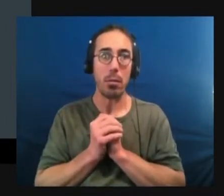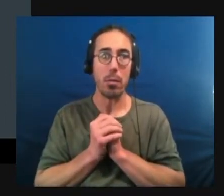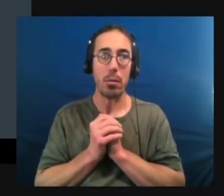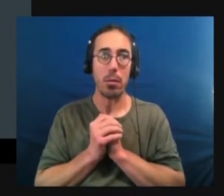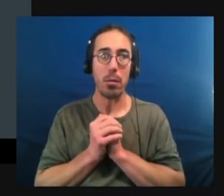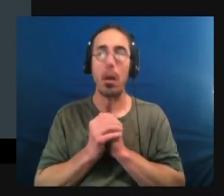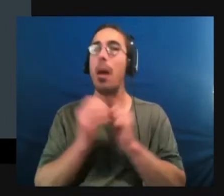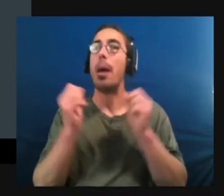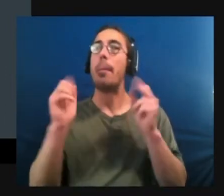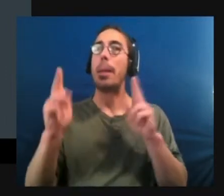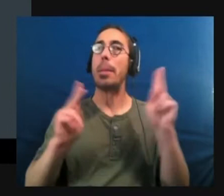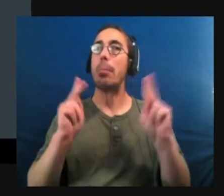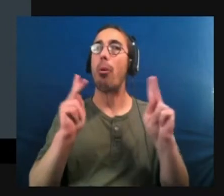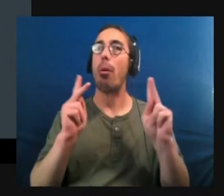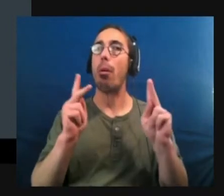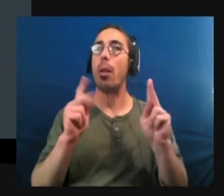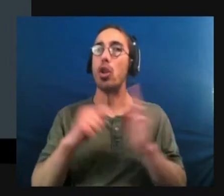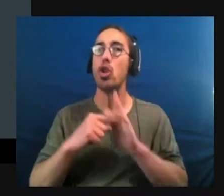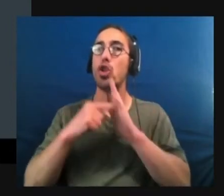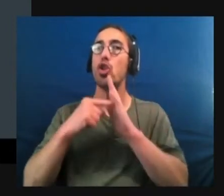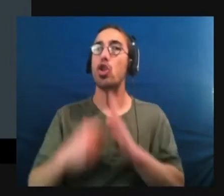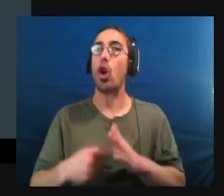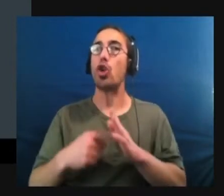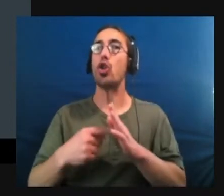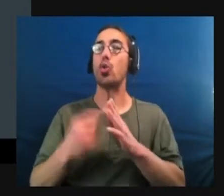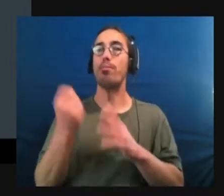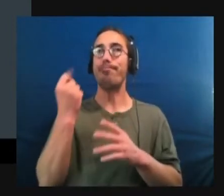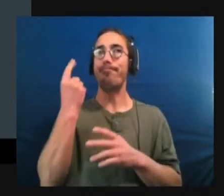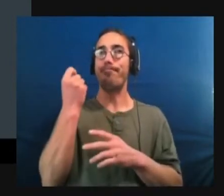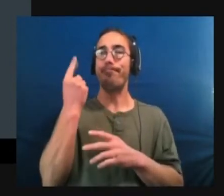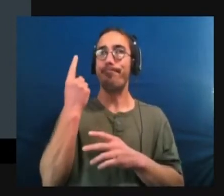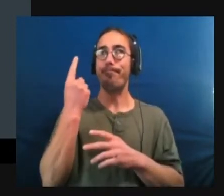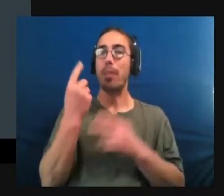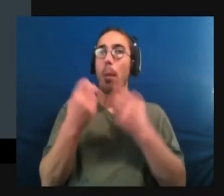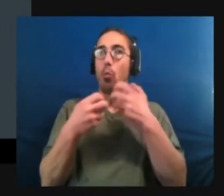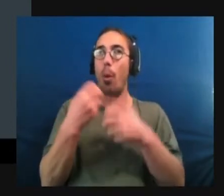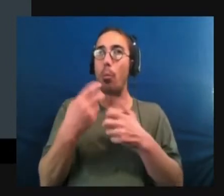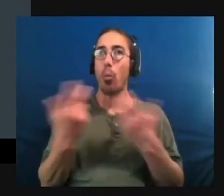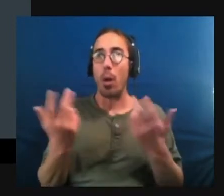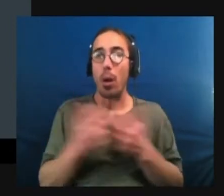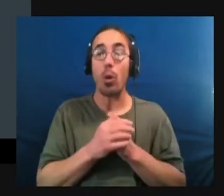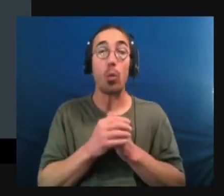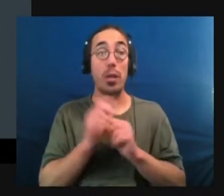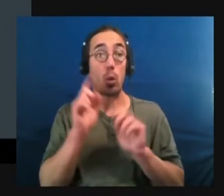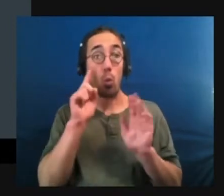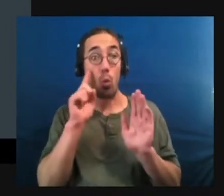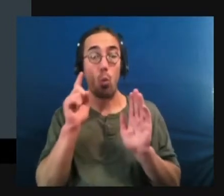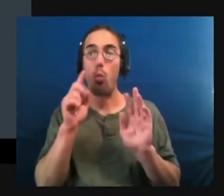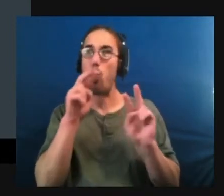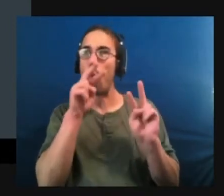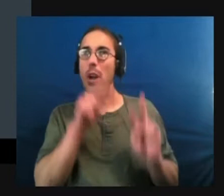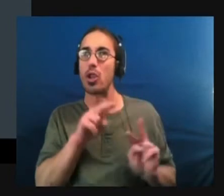people actually begin to understand an issue is we go to the literature. So